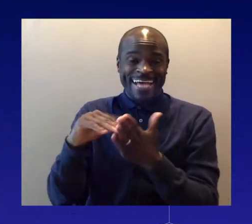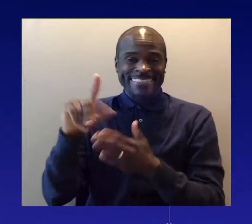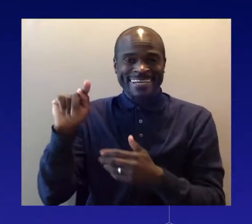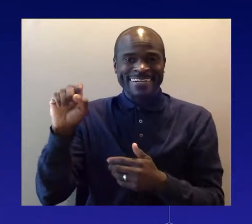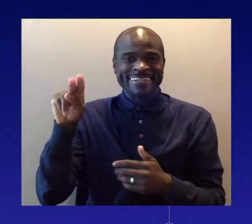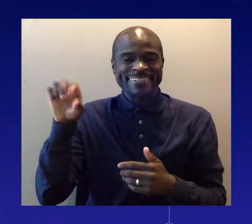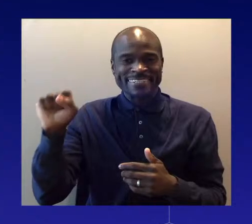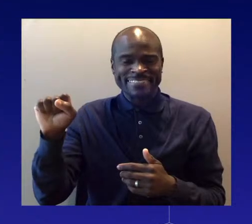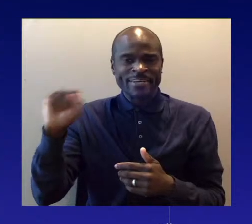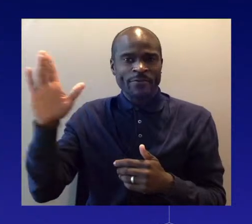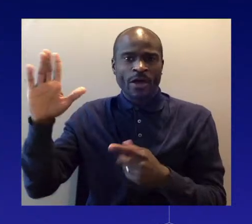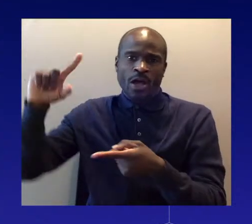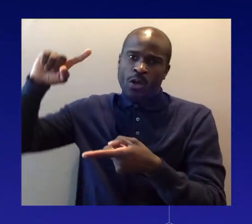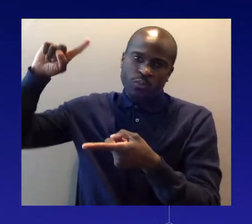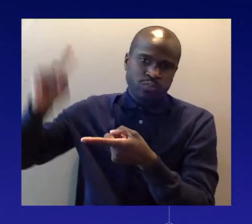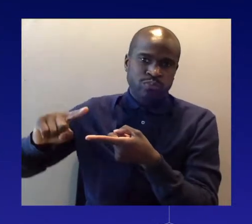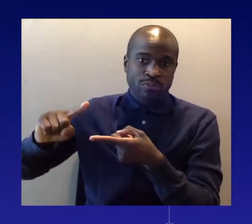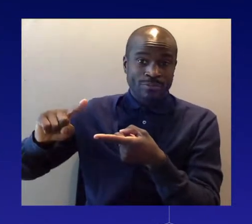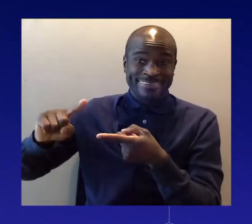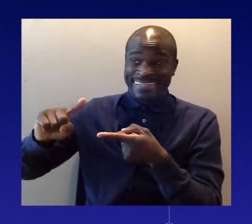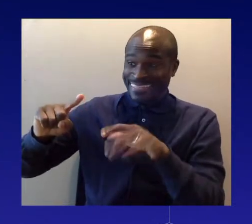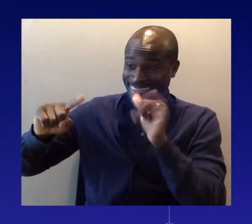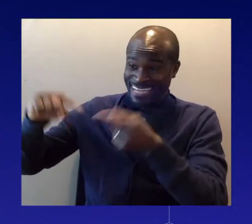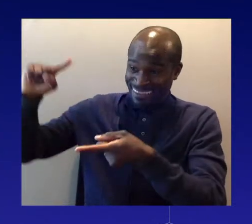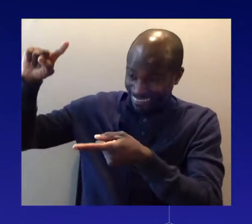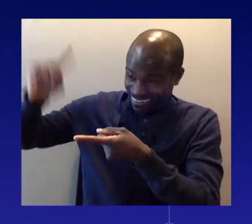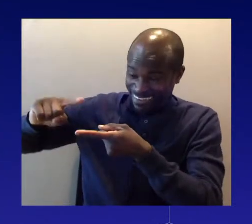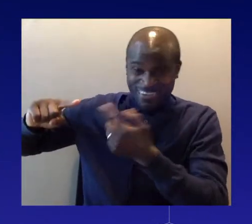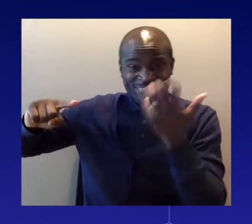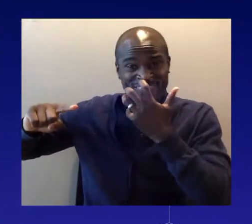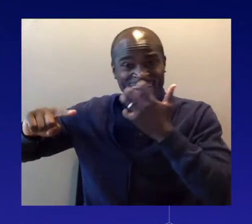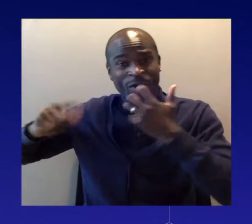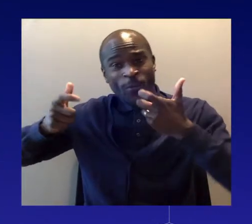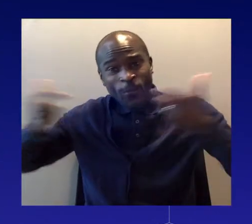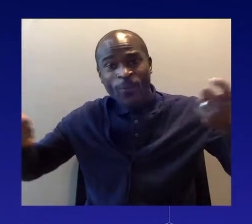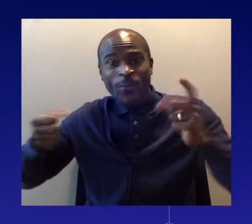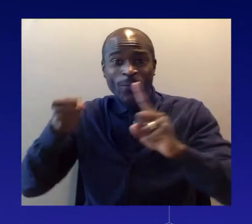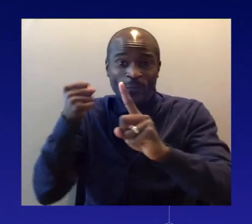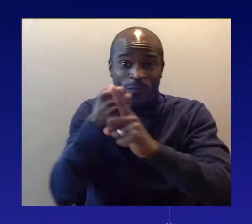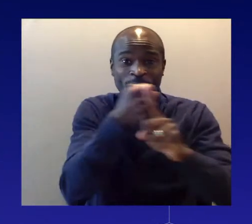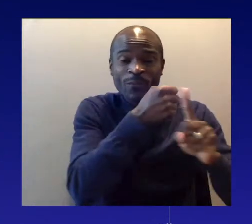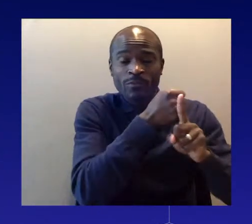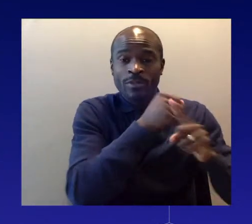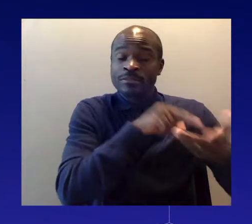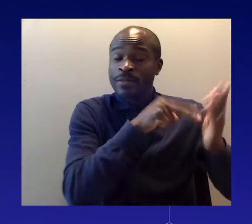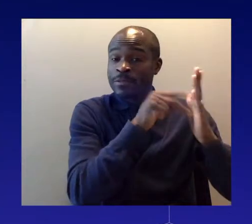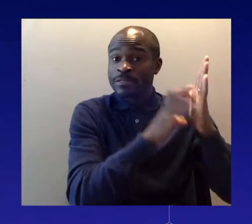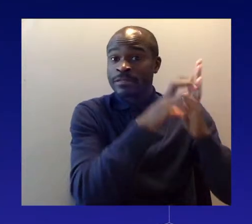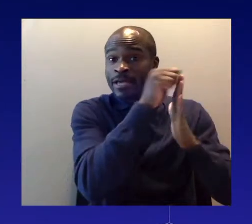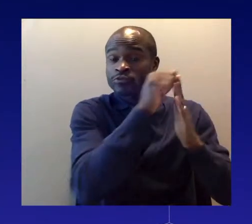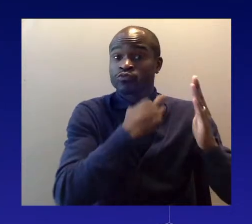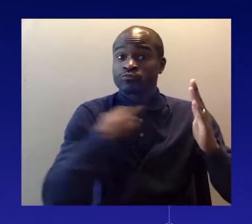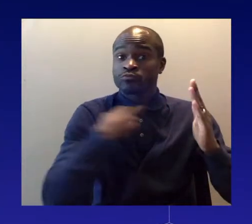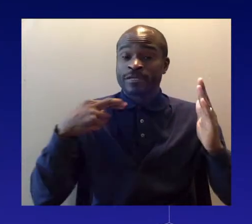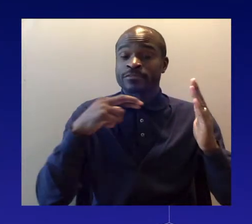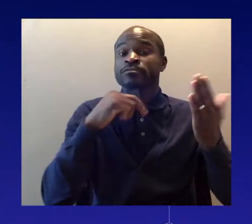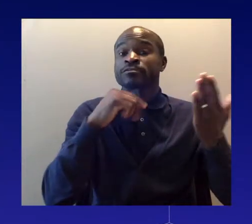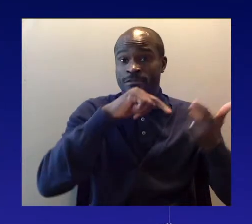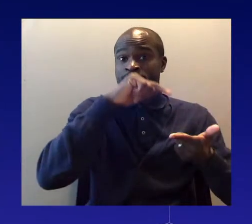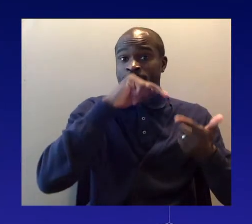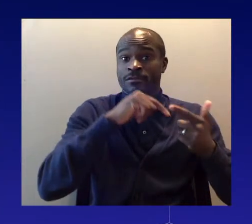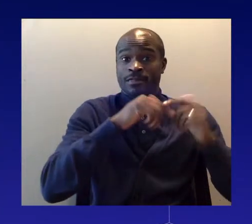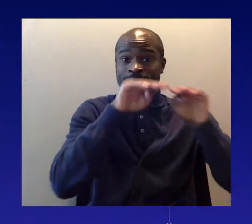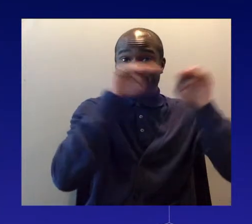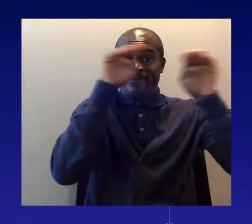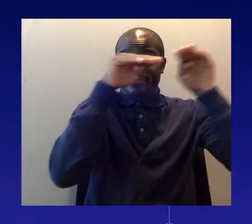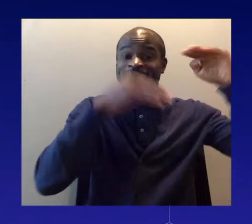is real impact in communities, bringing down cancer risk levels that we know are there. Science is still catching